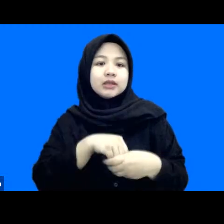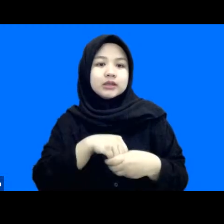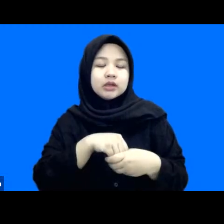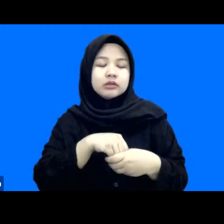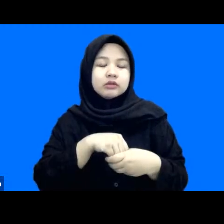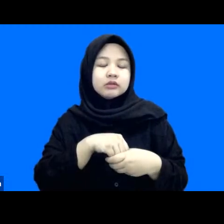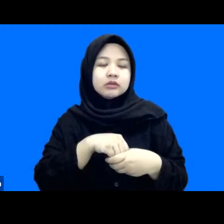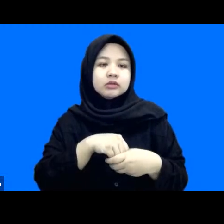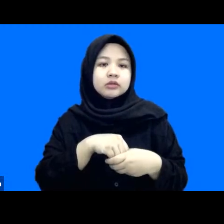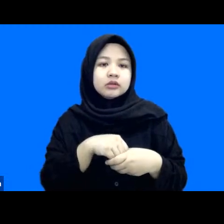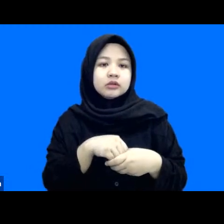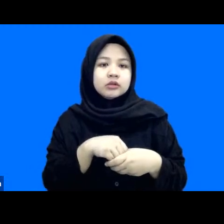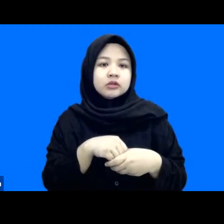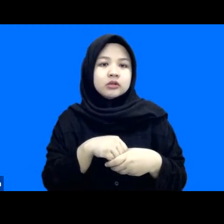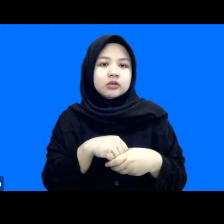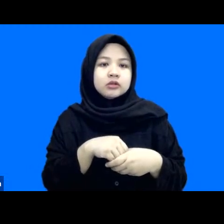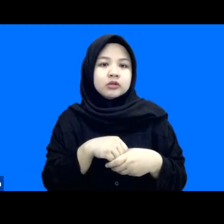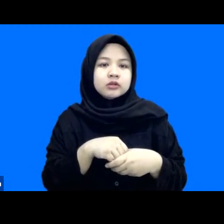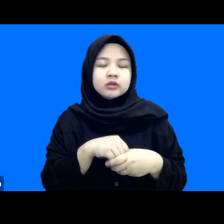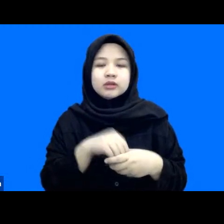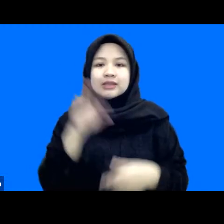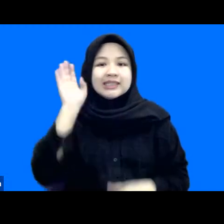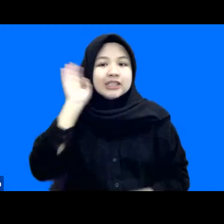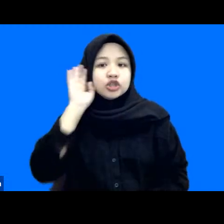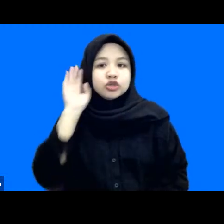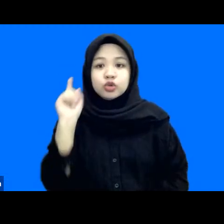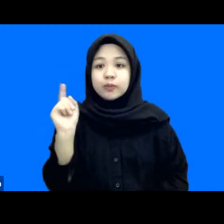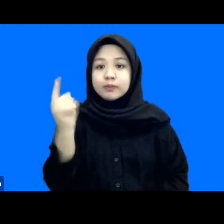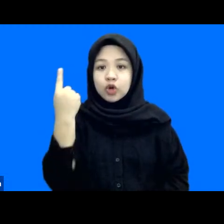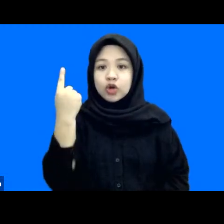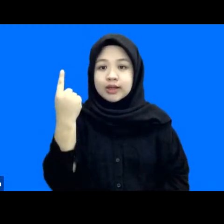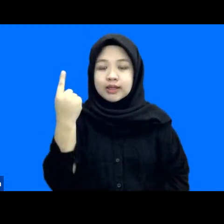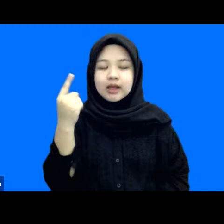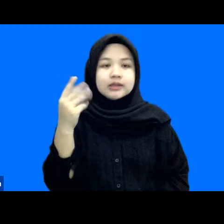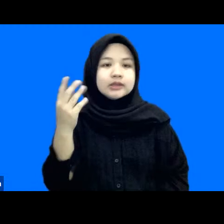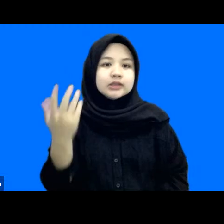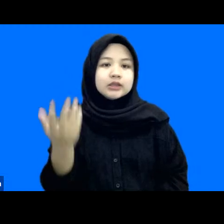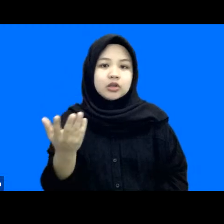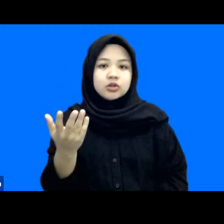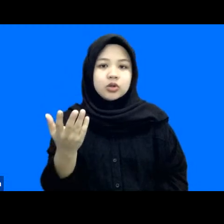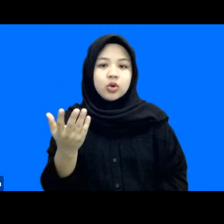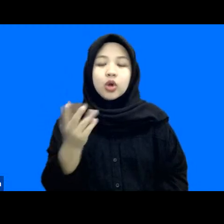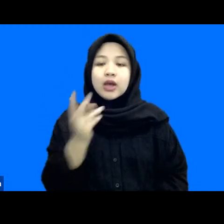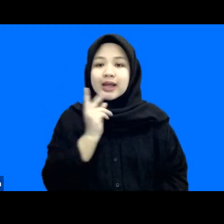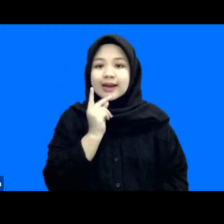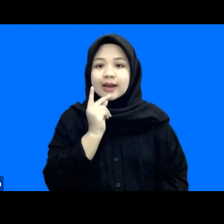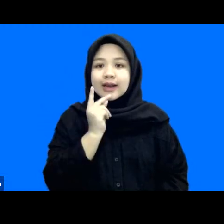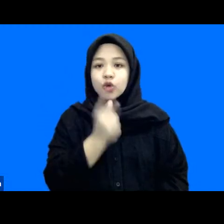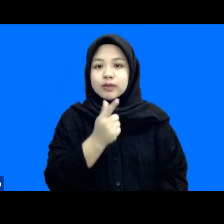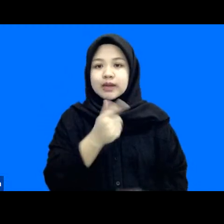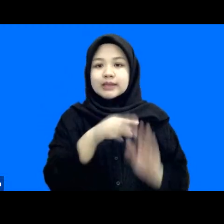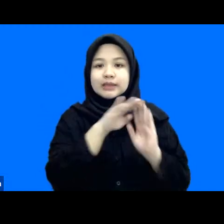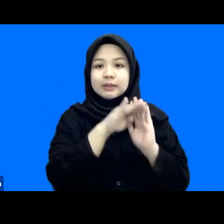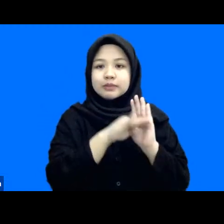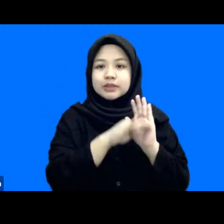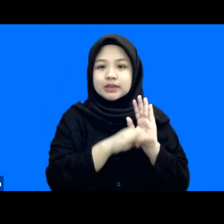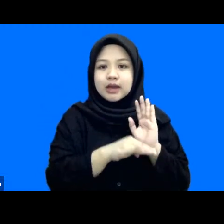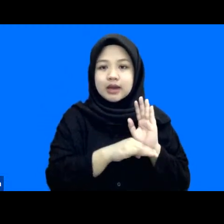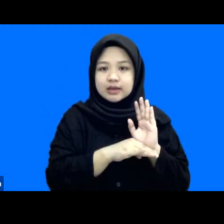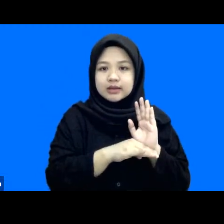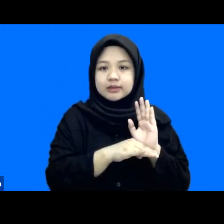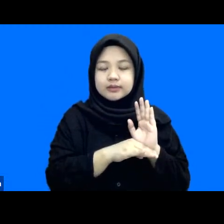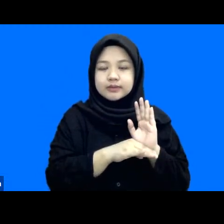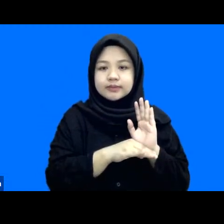priority issues and policy recommendation in